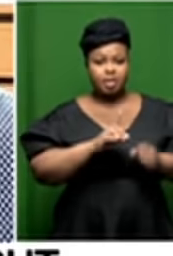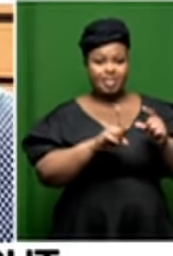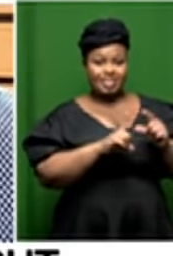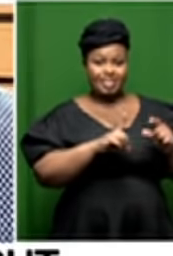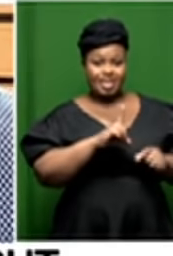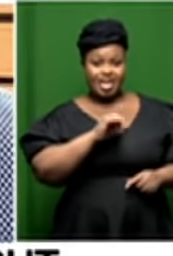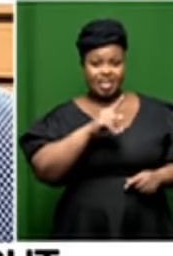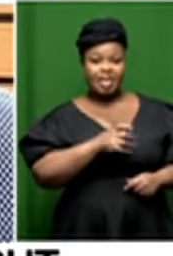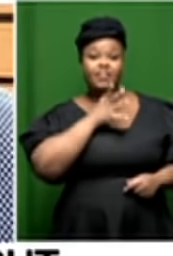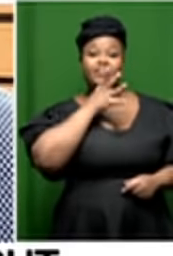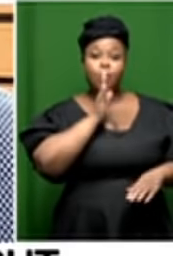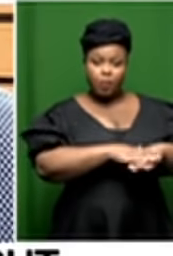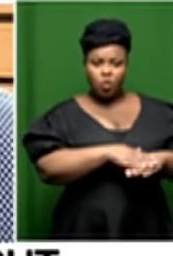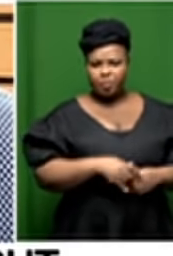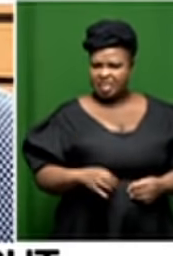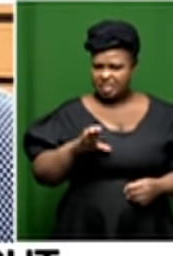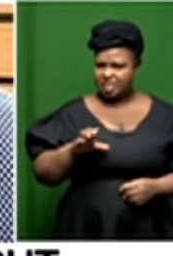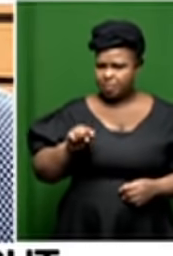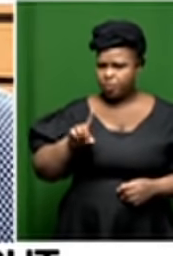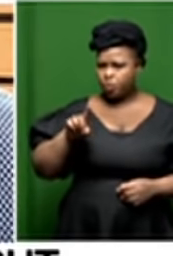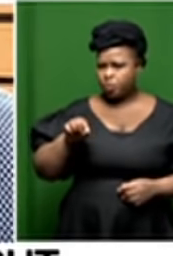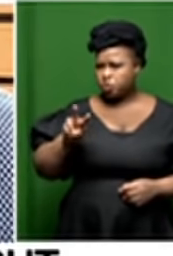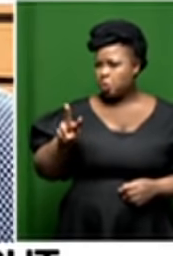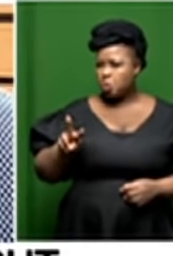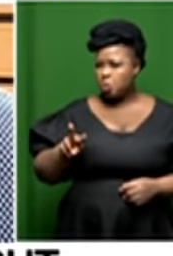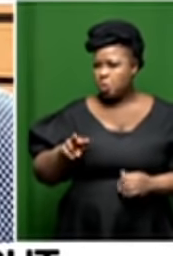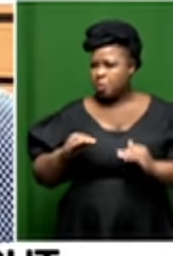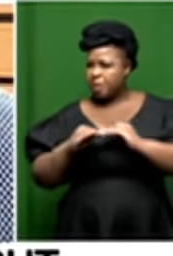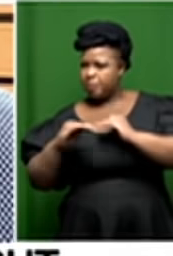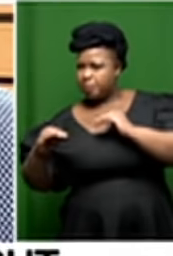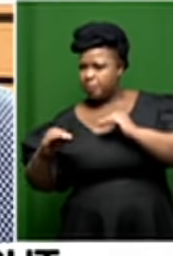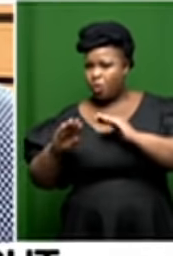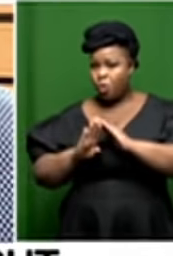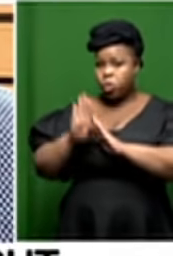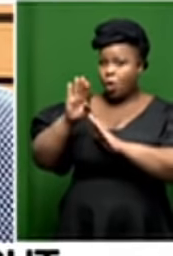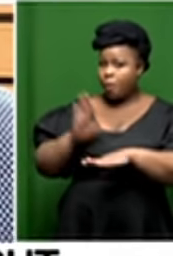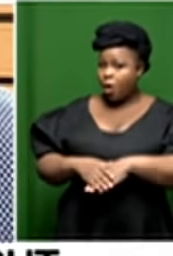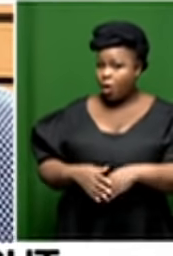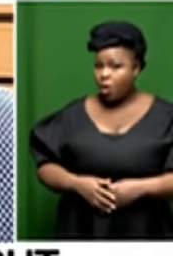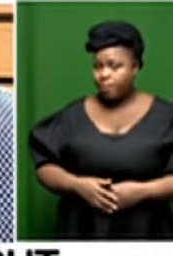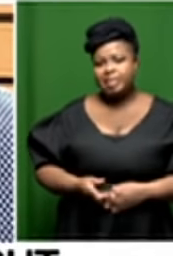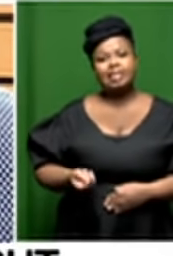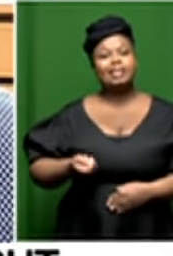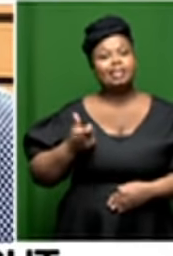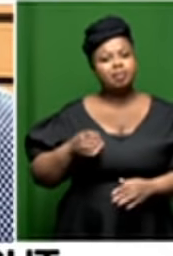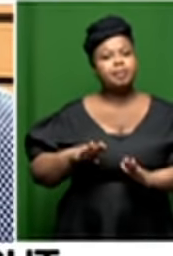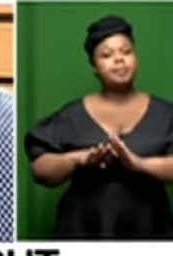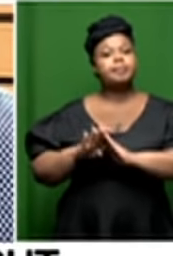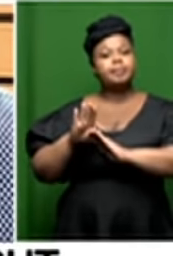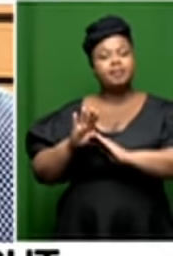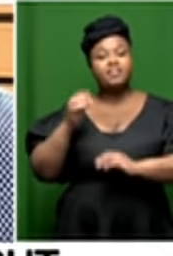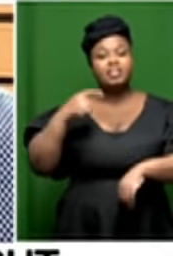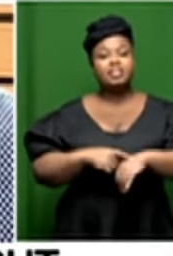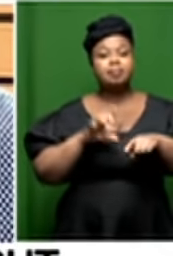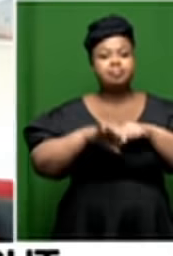one. But is it picking up? Is it stable? Is it dropping? Where are we at now? It is slightly picking up. We picked it up